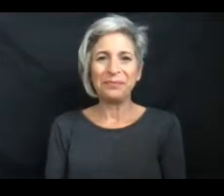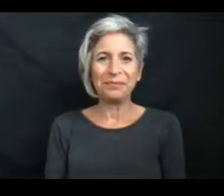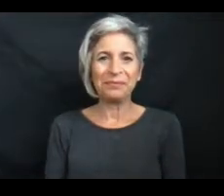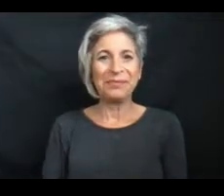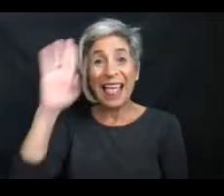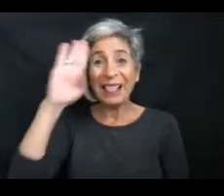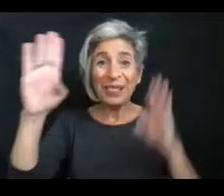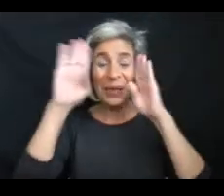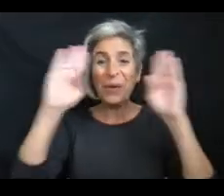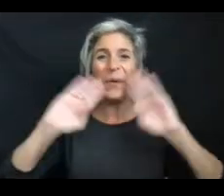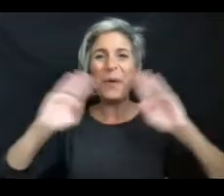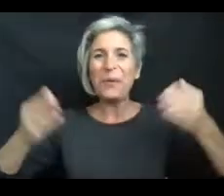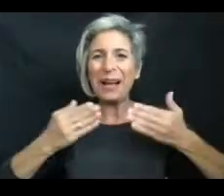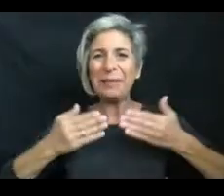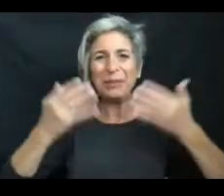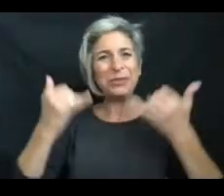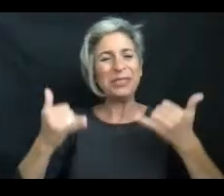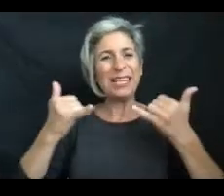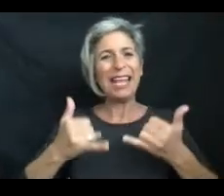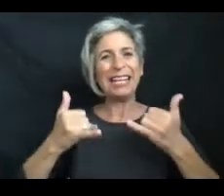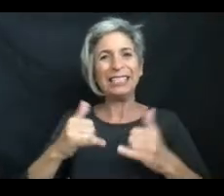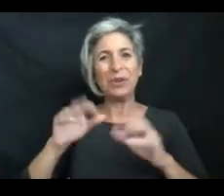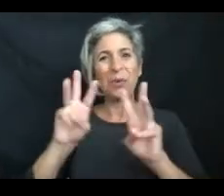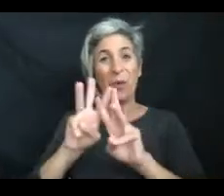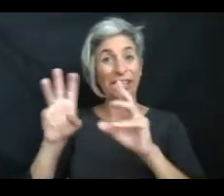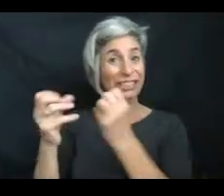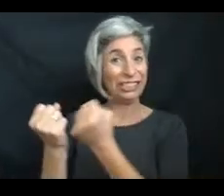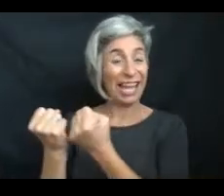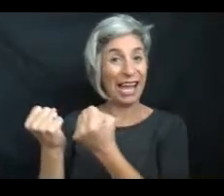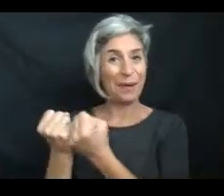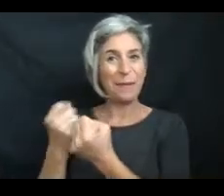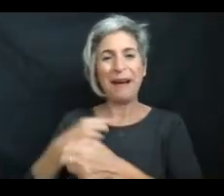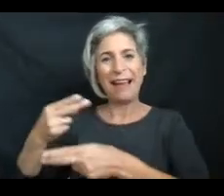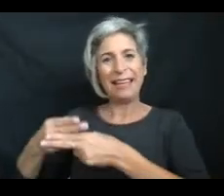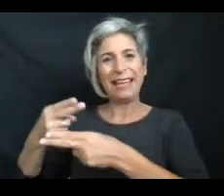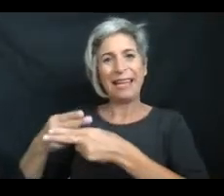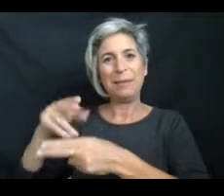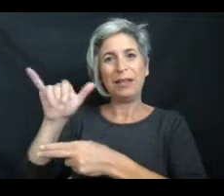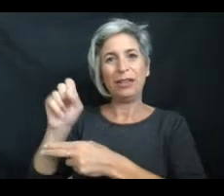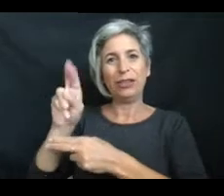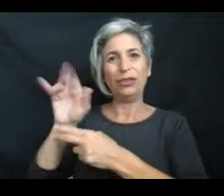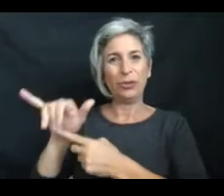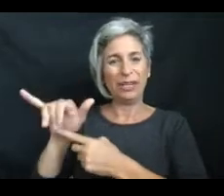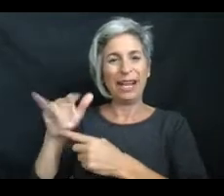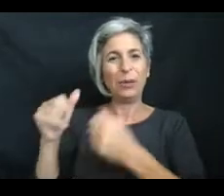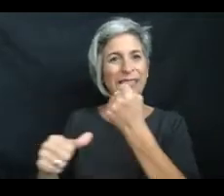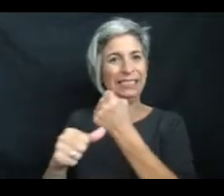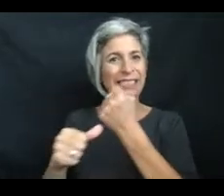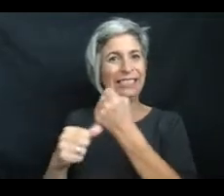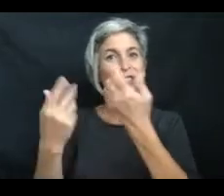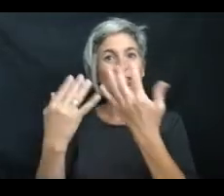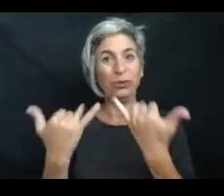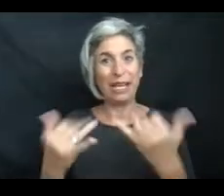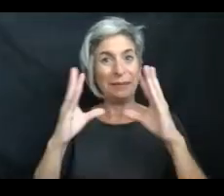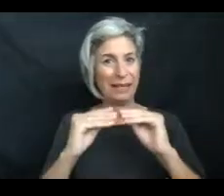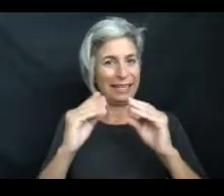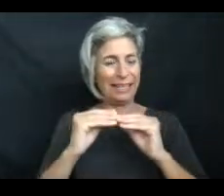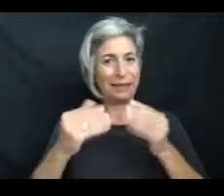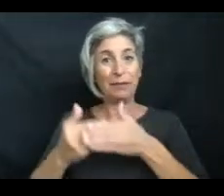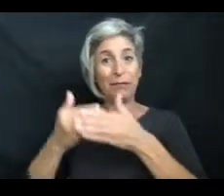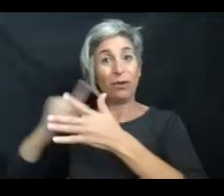Hello and welcome to today's permitting workshop. My name is Yuri Konikov and I will assist during today's virtual session. Before we start, I'd